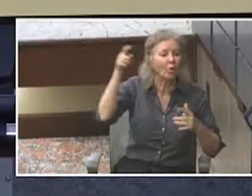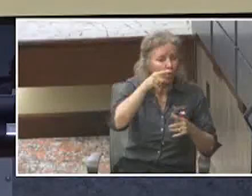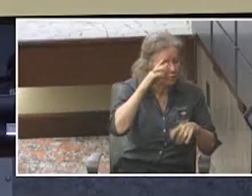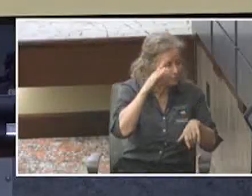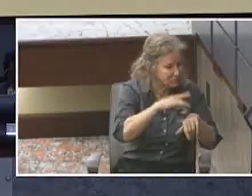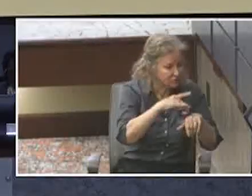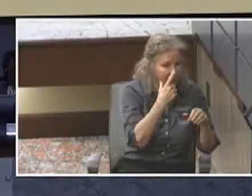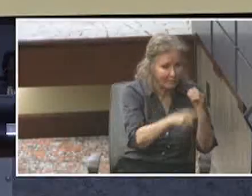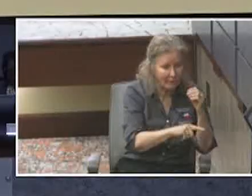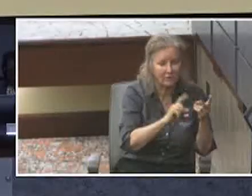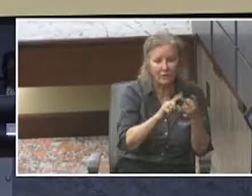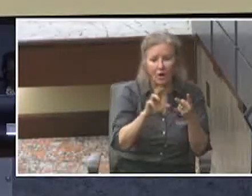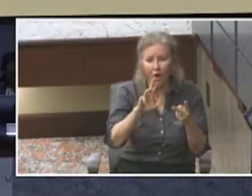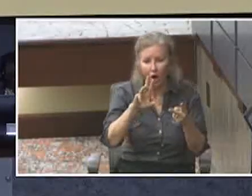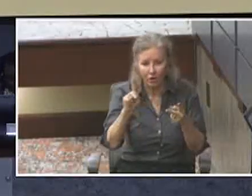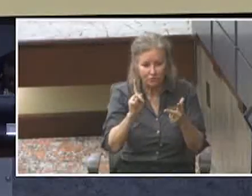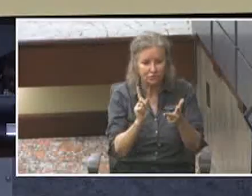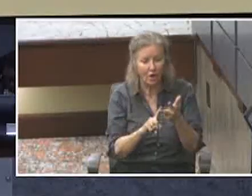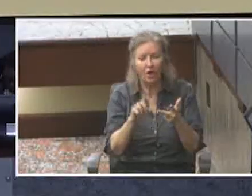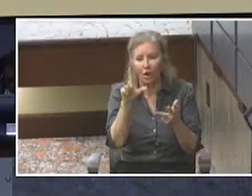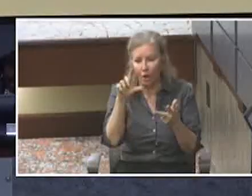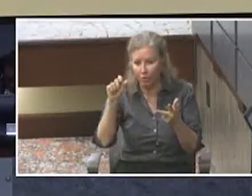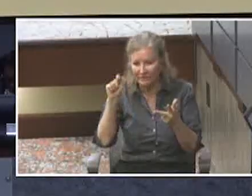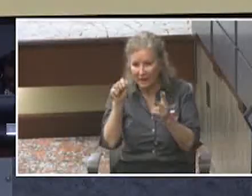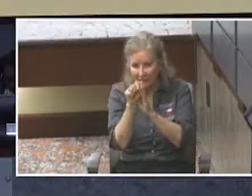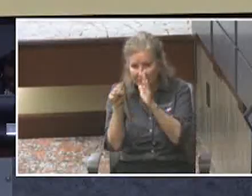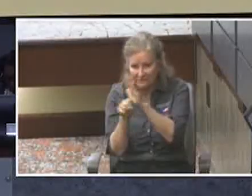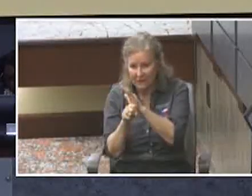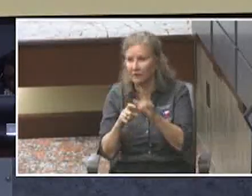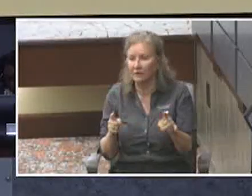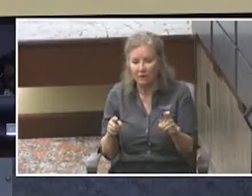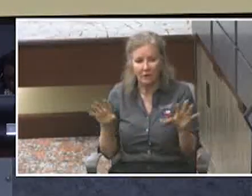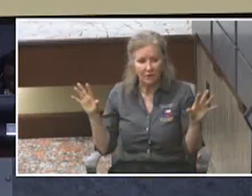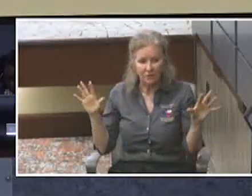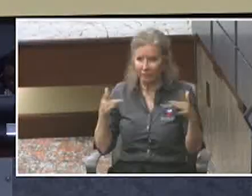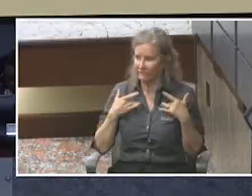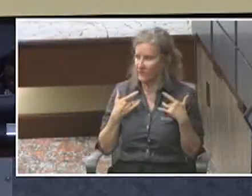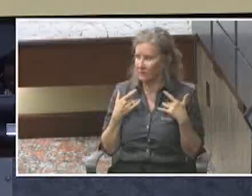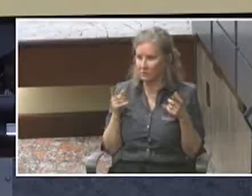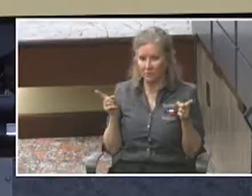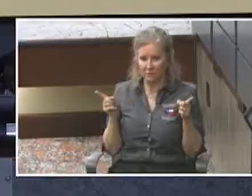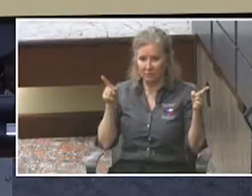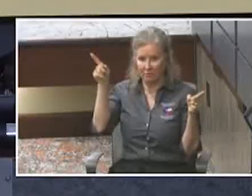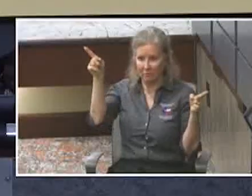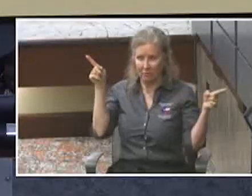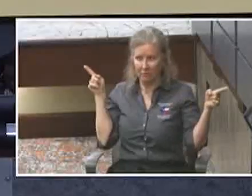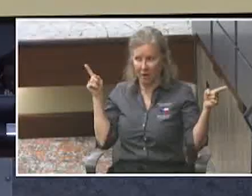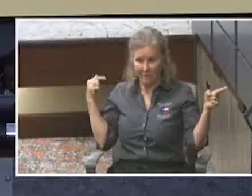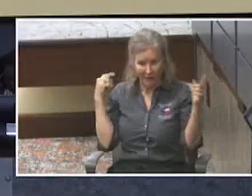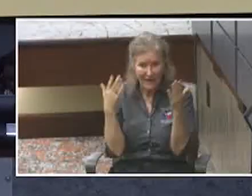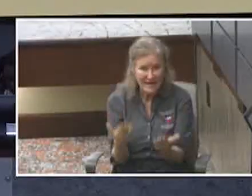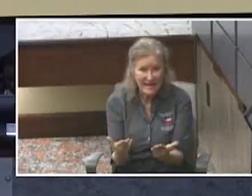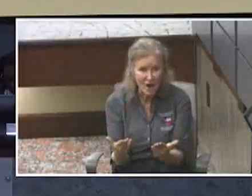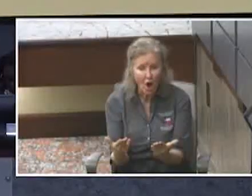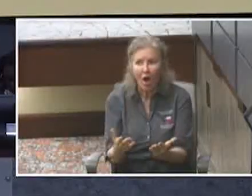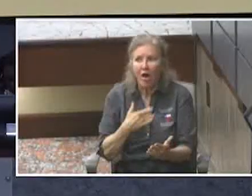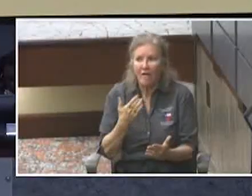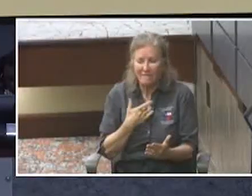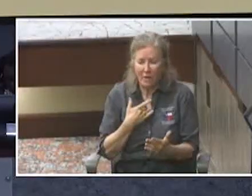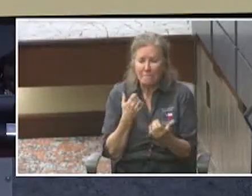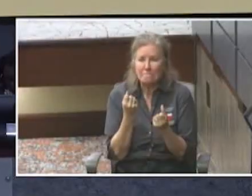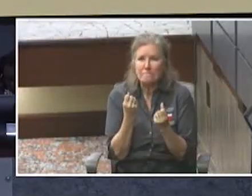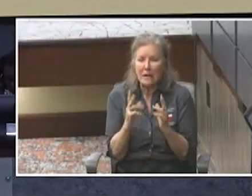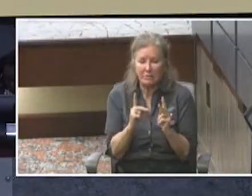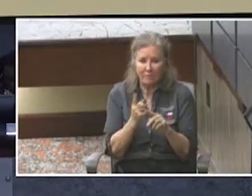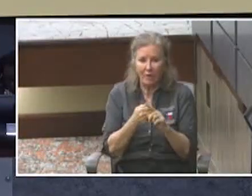Fayetteville, Arkansas, and Baton Rouge, Louisiana. So we anticipate significant influx of people from the DFW